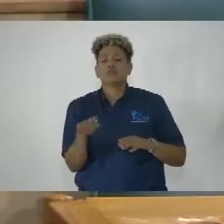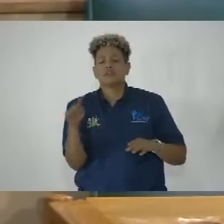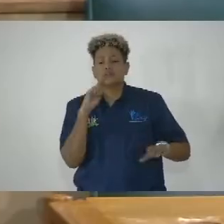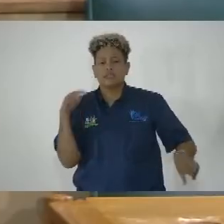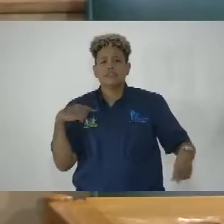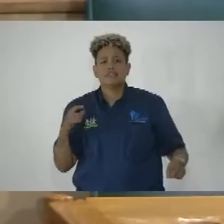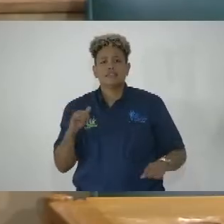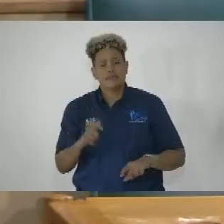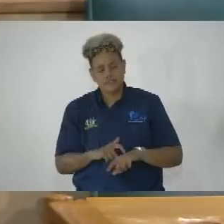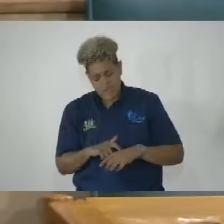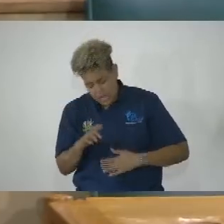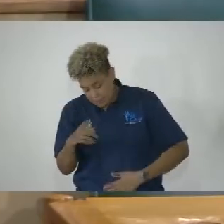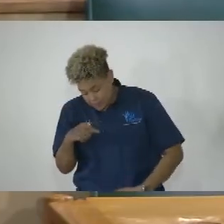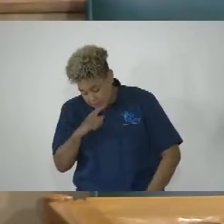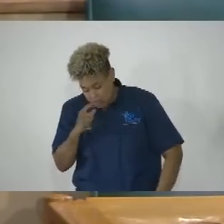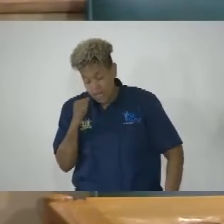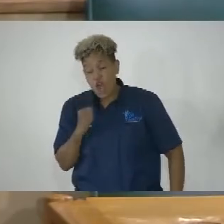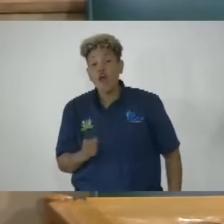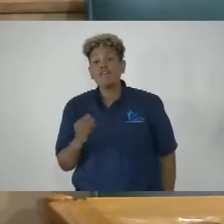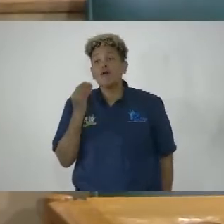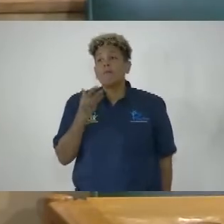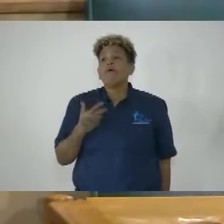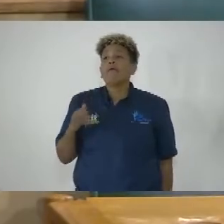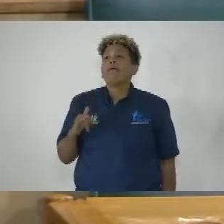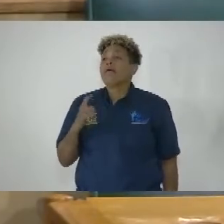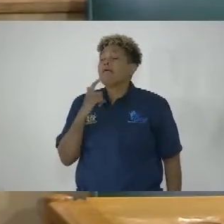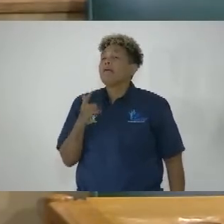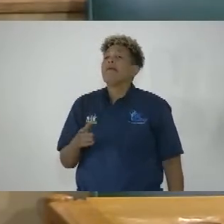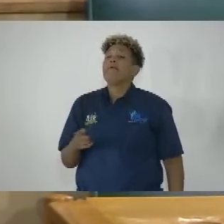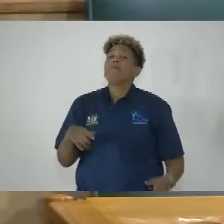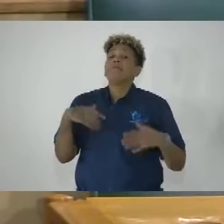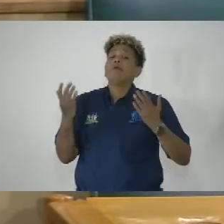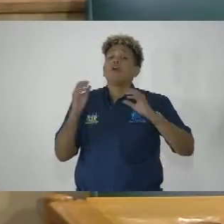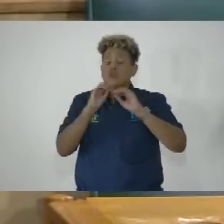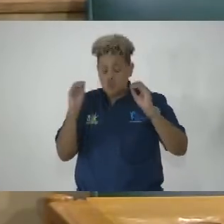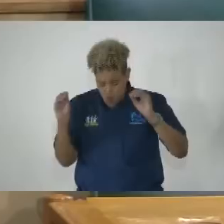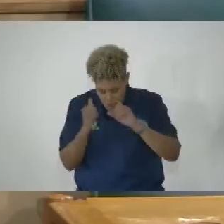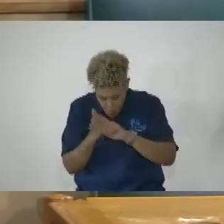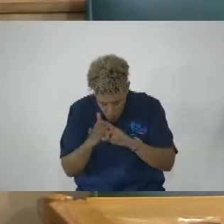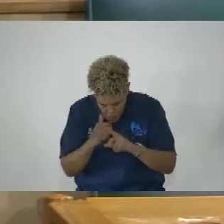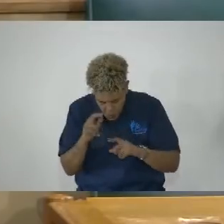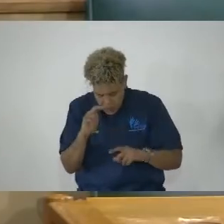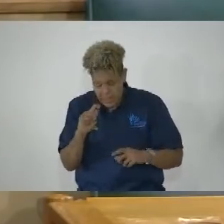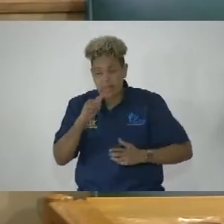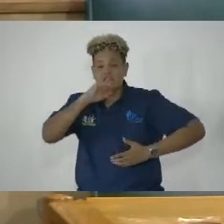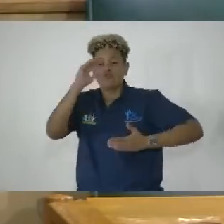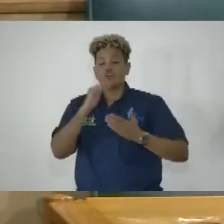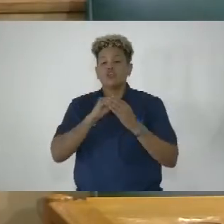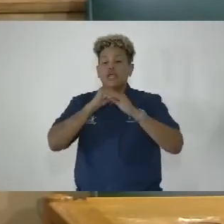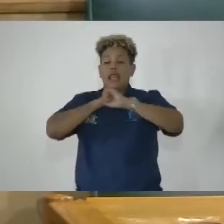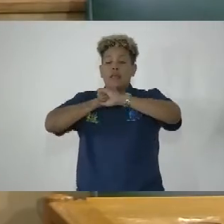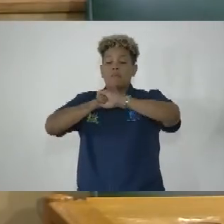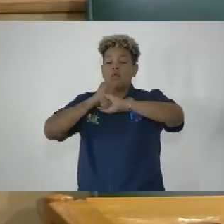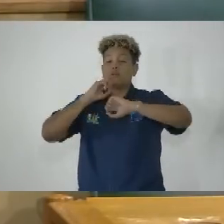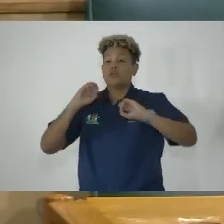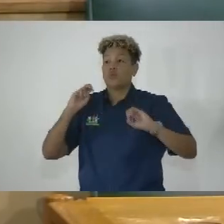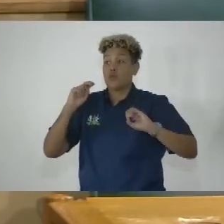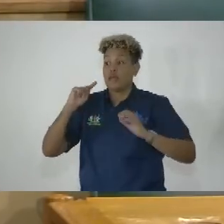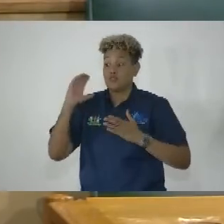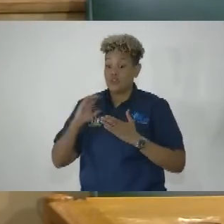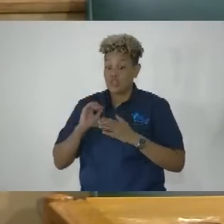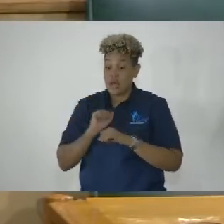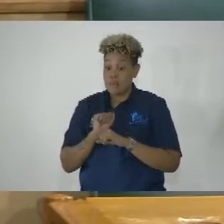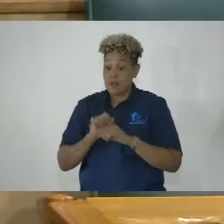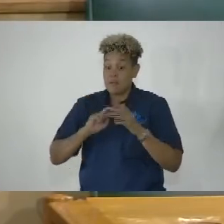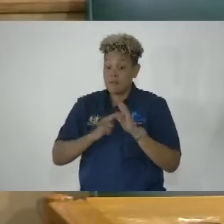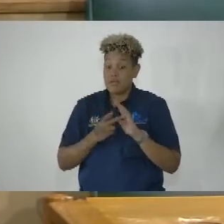that, and they have confirmed to me that there has been no net reduction in employment in their firms